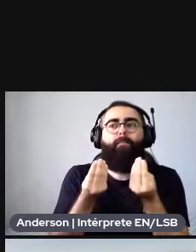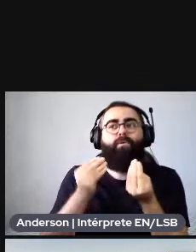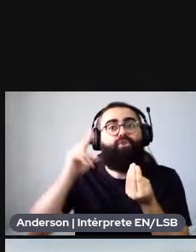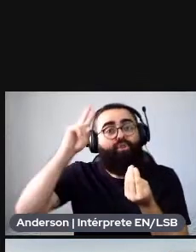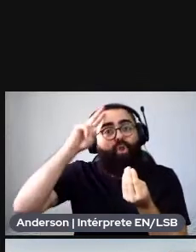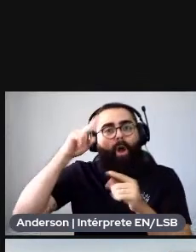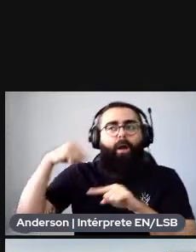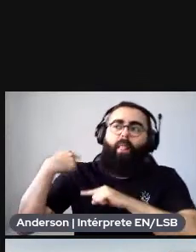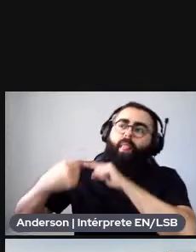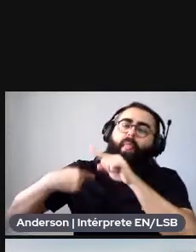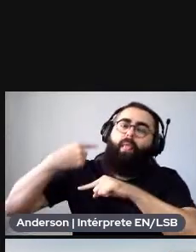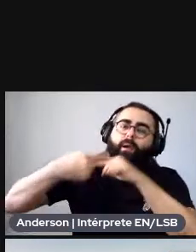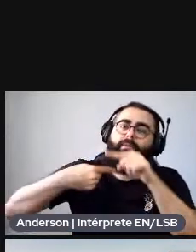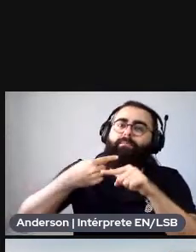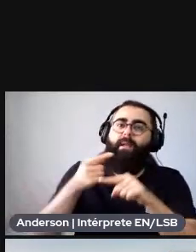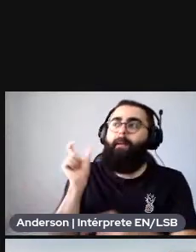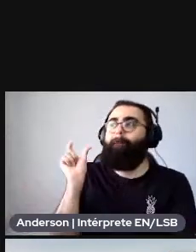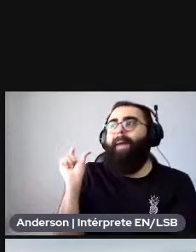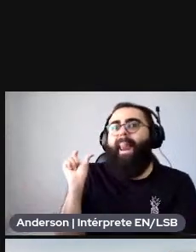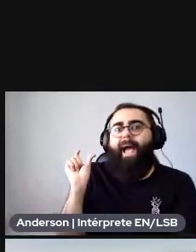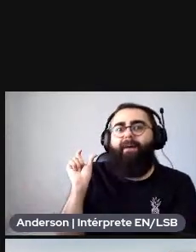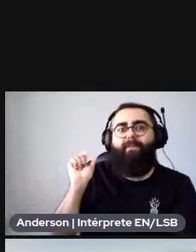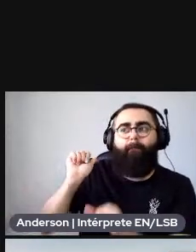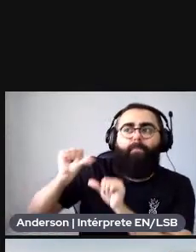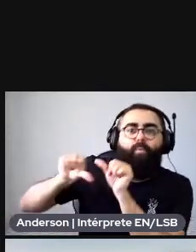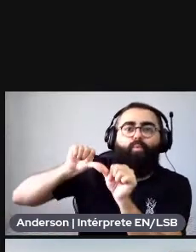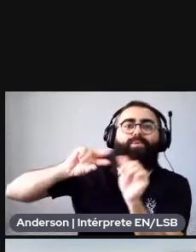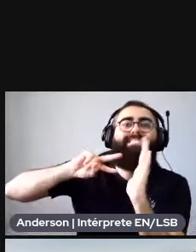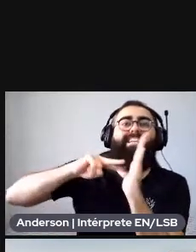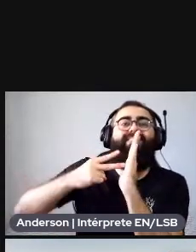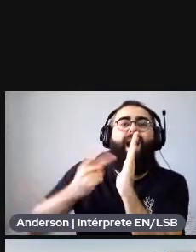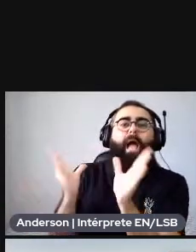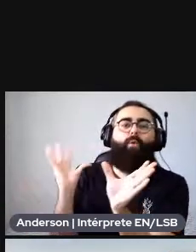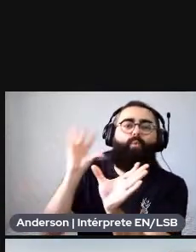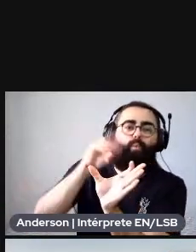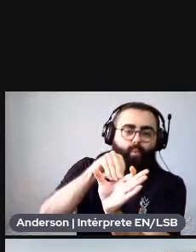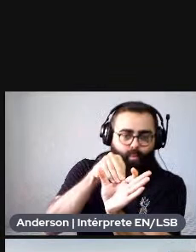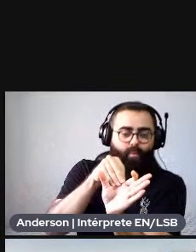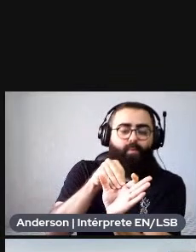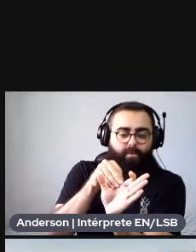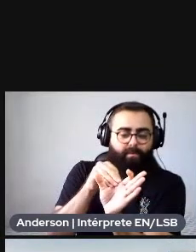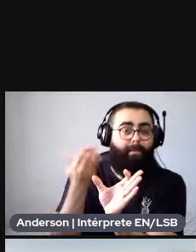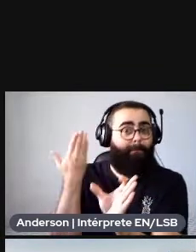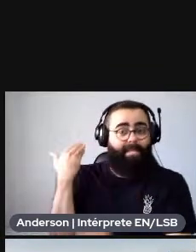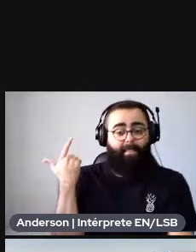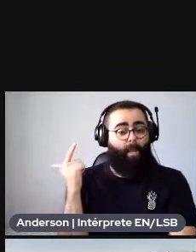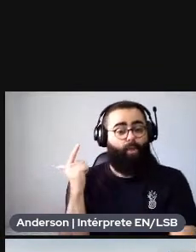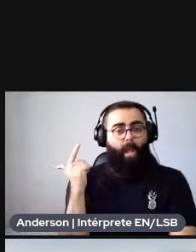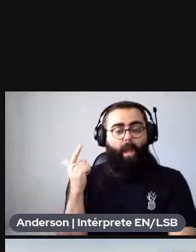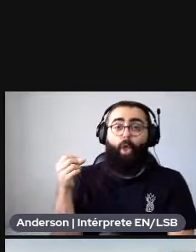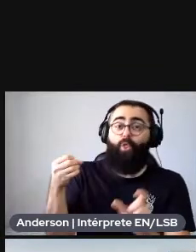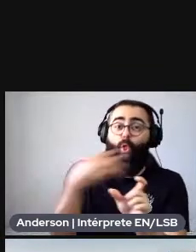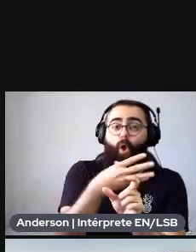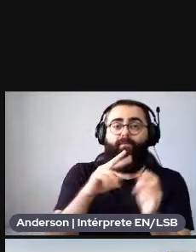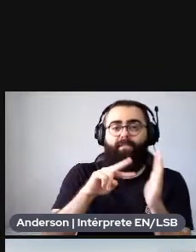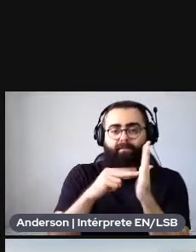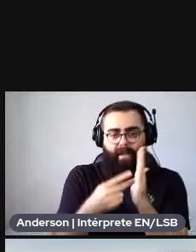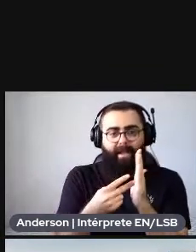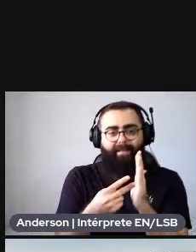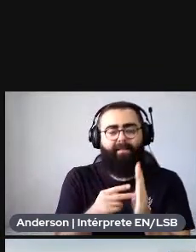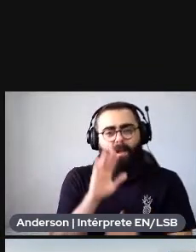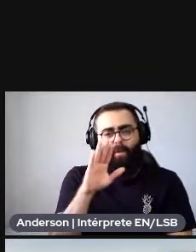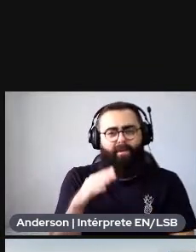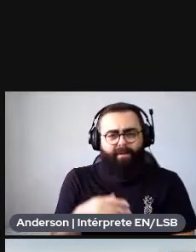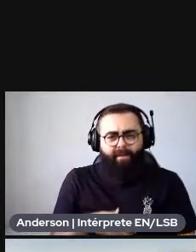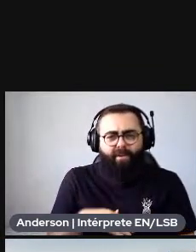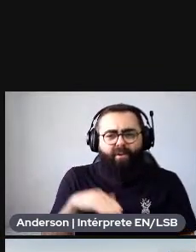of particular instances. However, I think that if we would stop the analysis here, if this would be the end of my